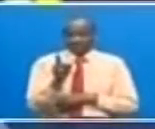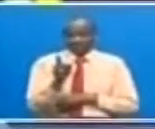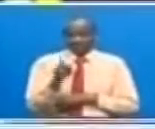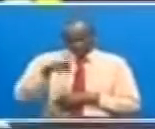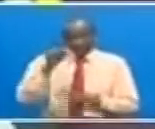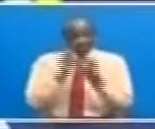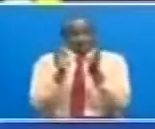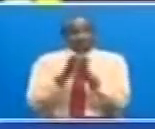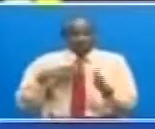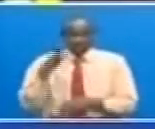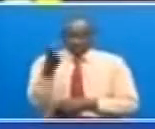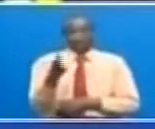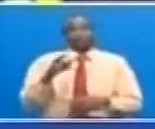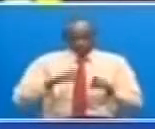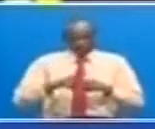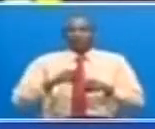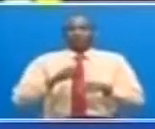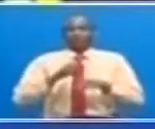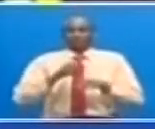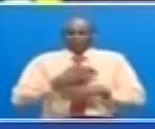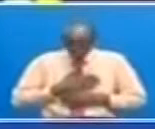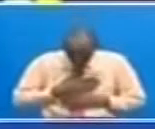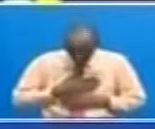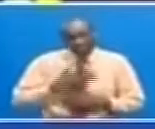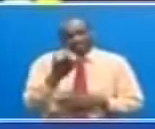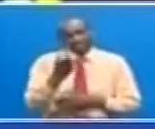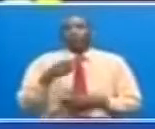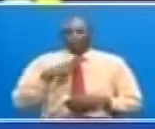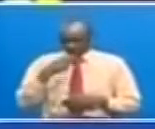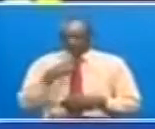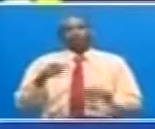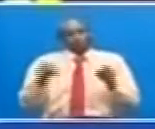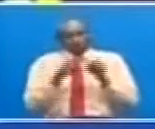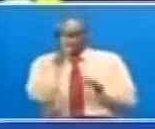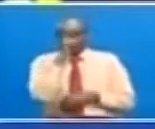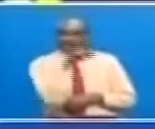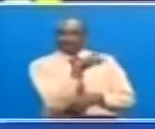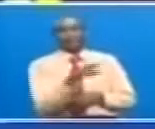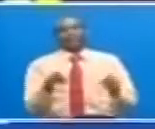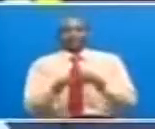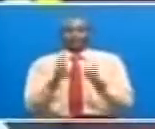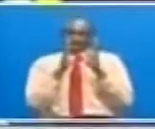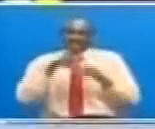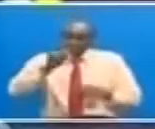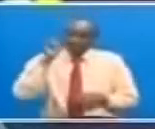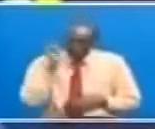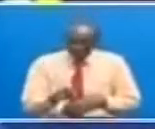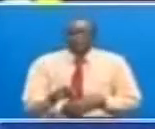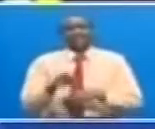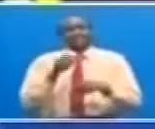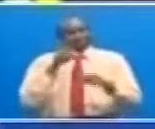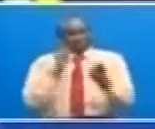they encountered with civility. And this is what we are trying to inculcate in the National Police Service, that they need to